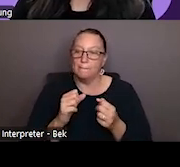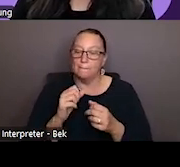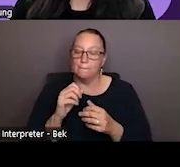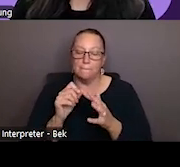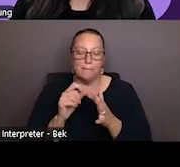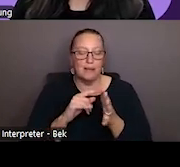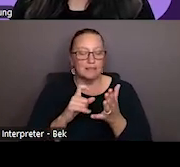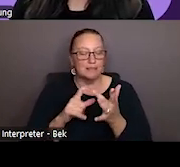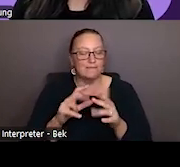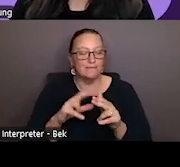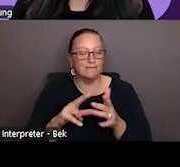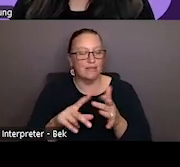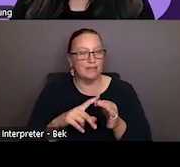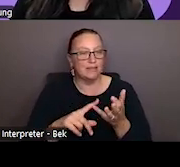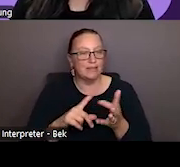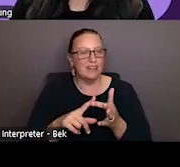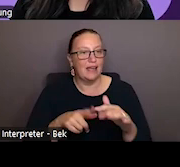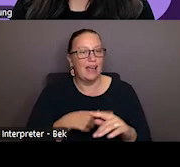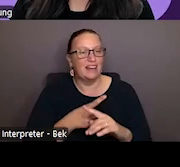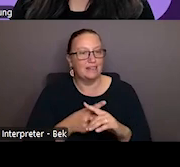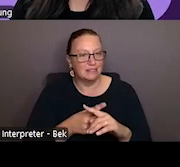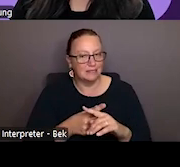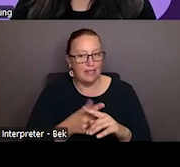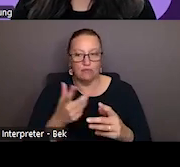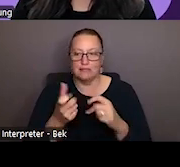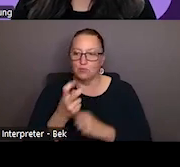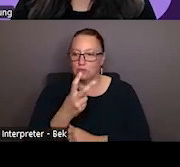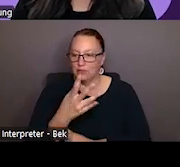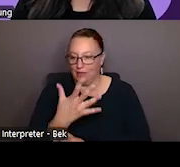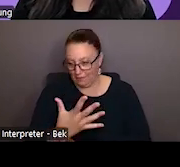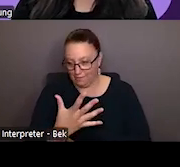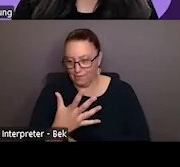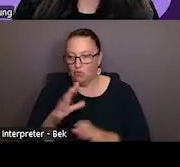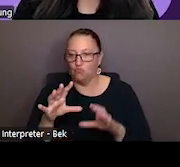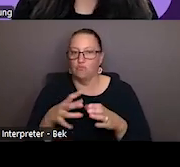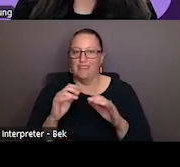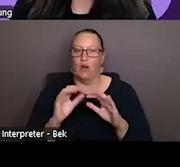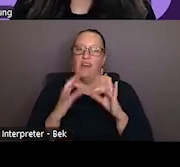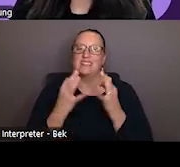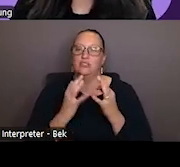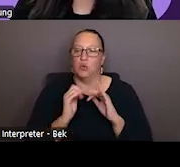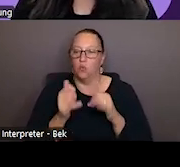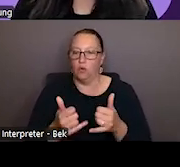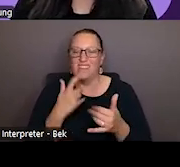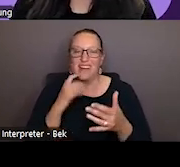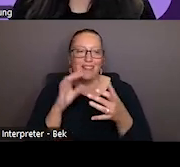2025. And there's a link to all those award recipients in the chat. Thanks,